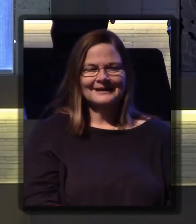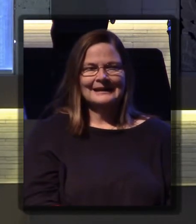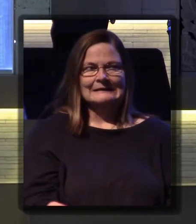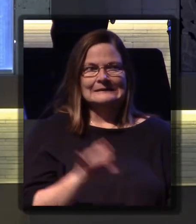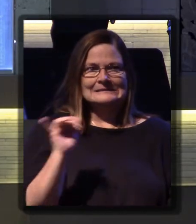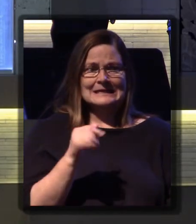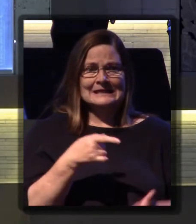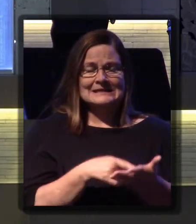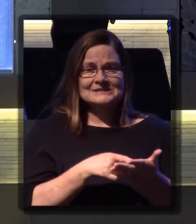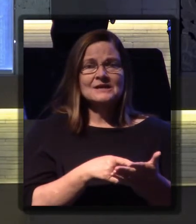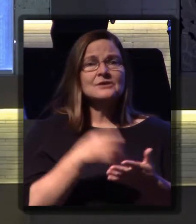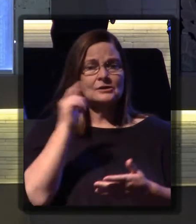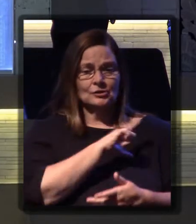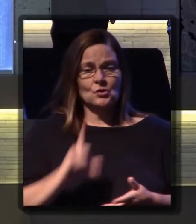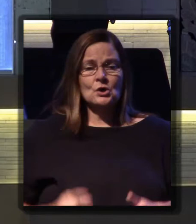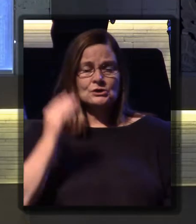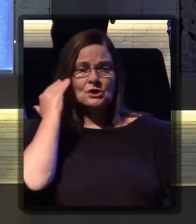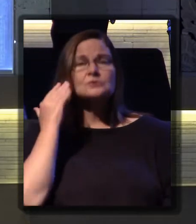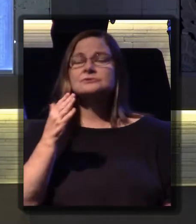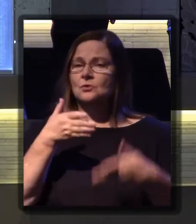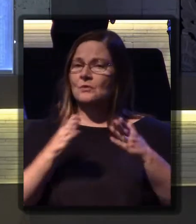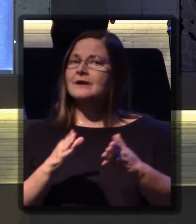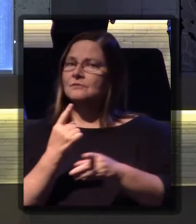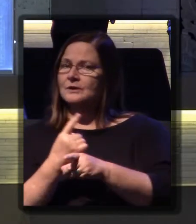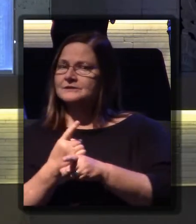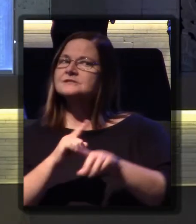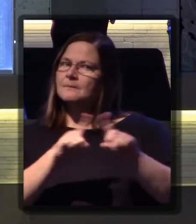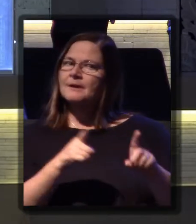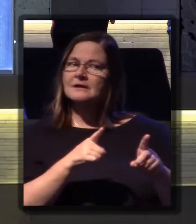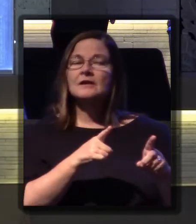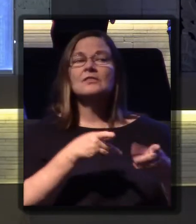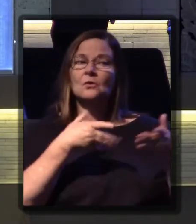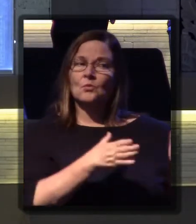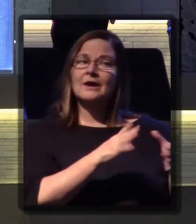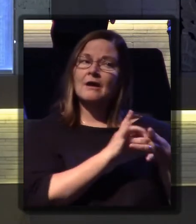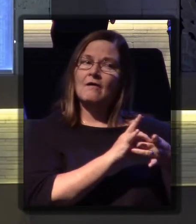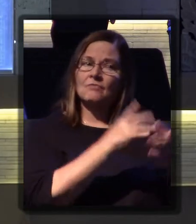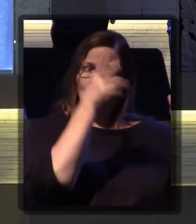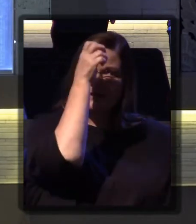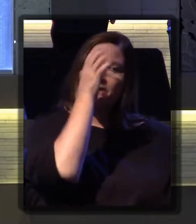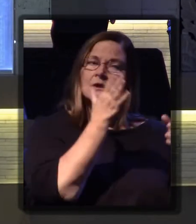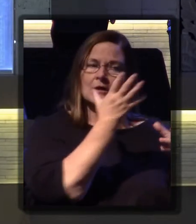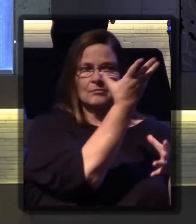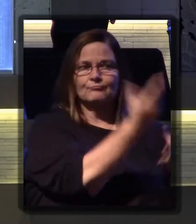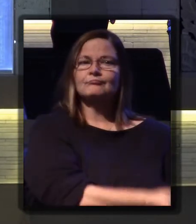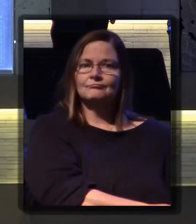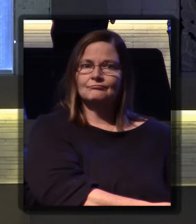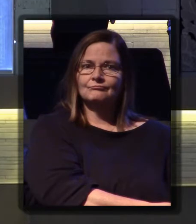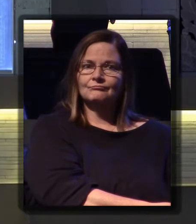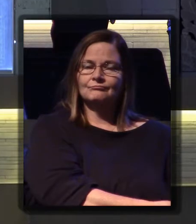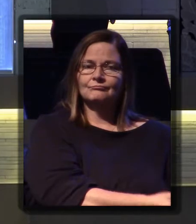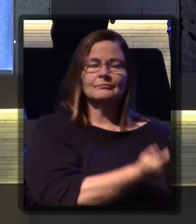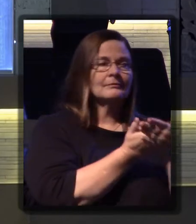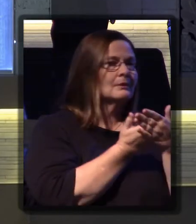I think I got the point loud and clear. It kind of reminds me of this. For the Lord knows the way of the righteous,